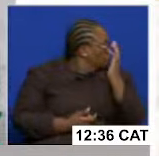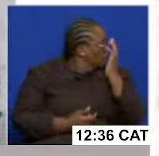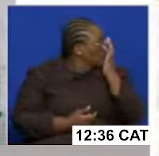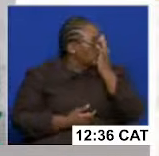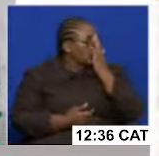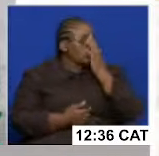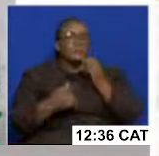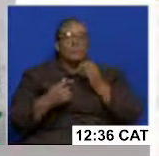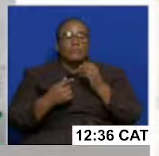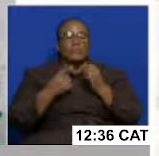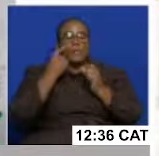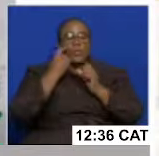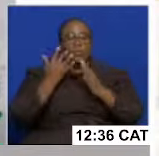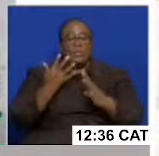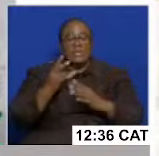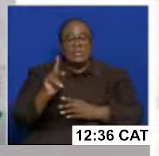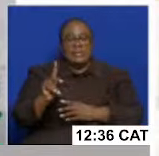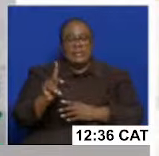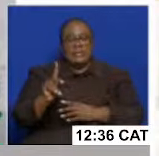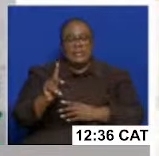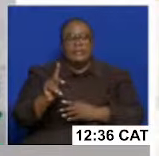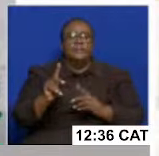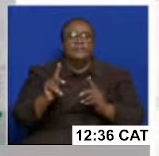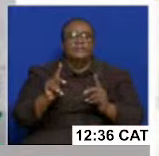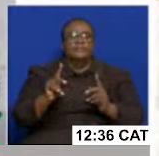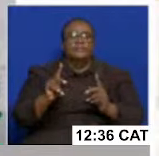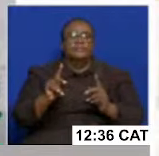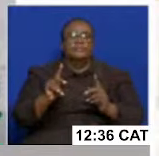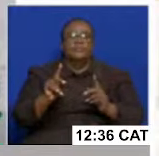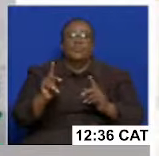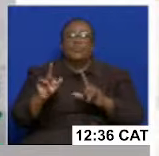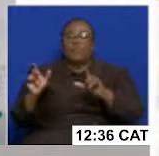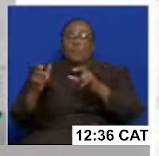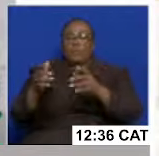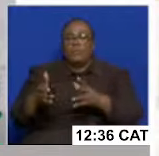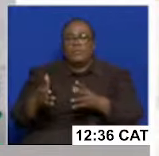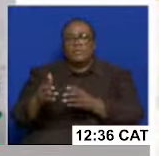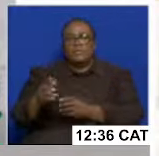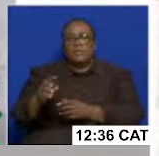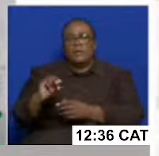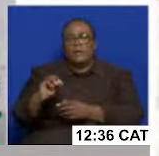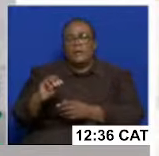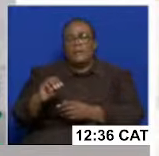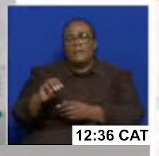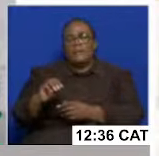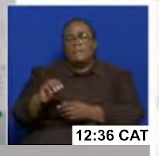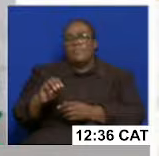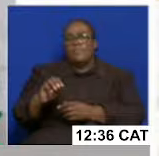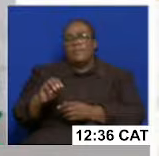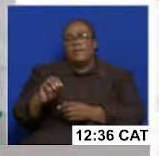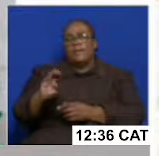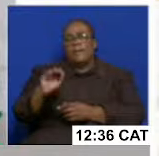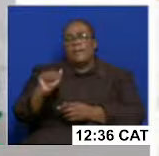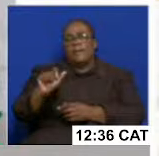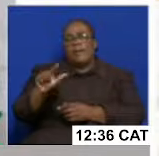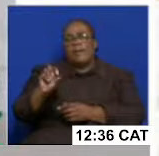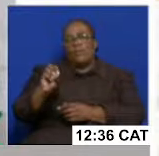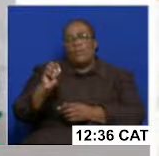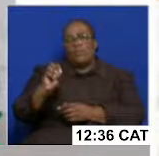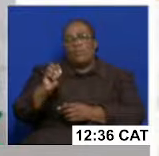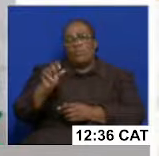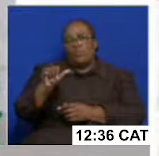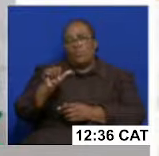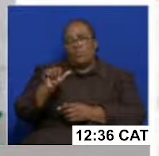Commissioner Baloy, the purpose of an SAP 13, it's a register, correct, in a police station where